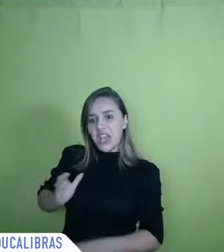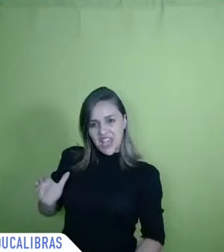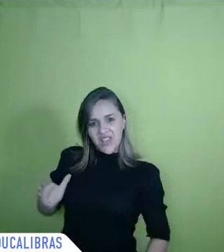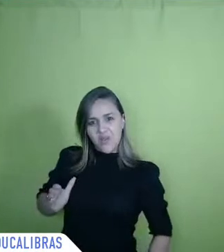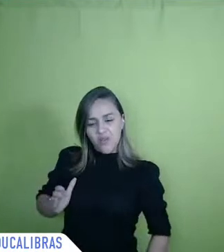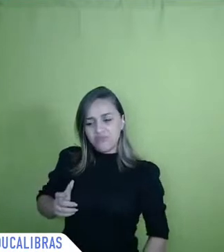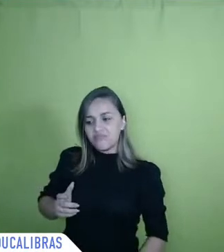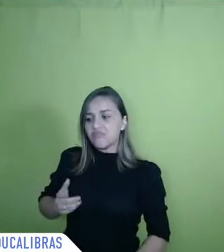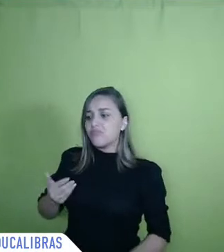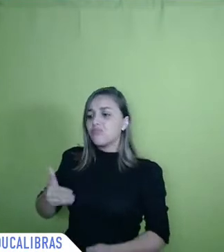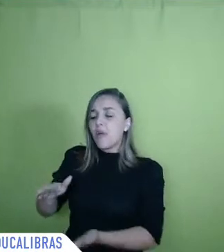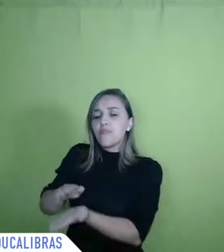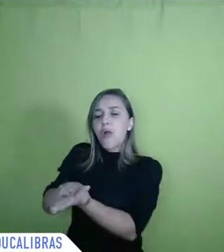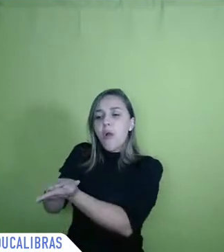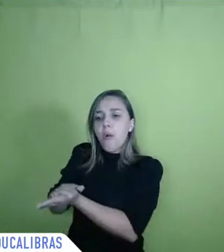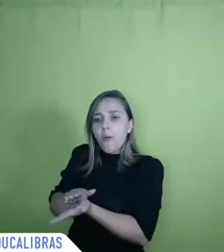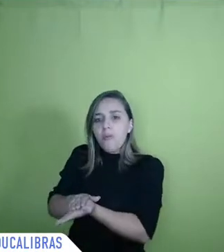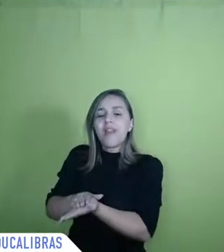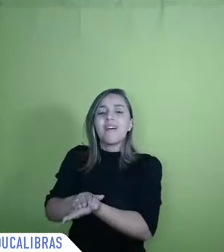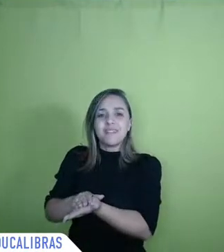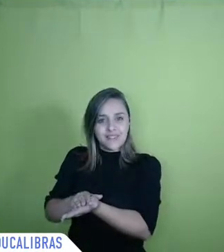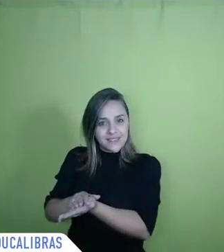borne out in the data or in the evidence.